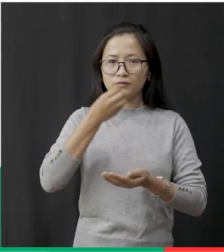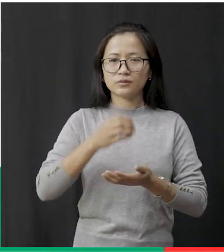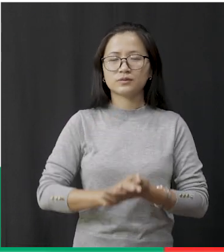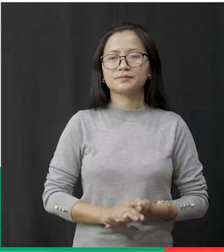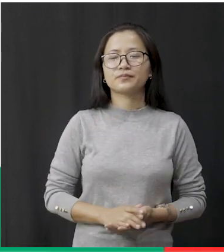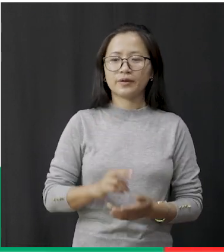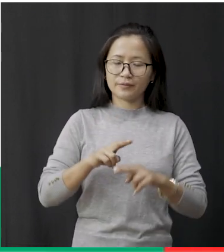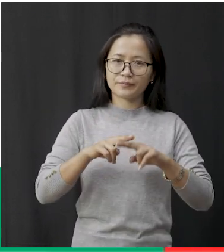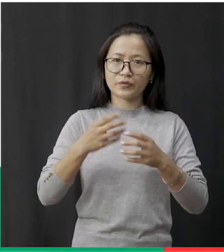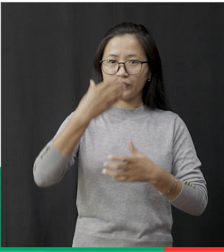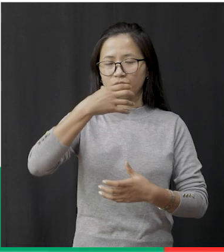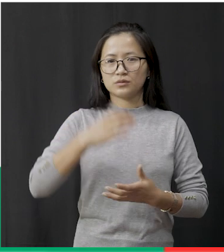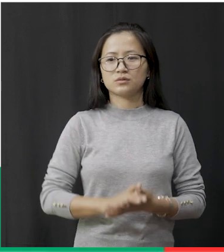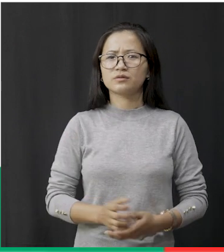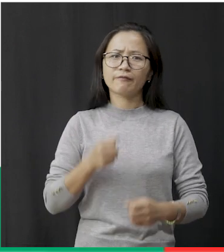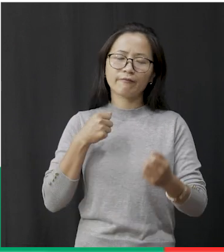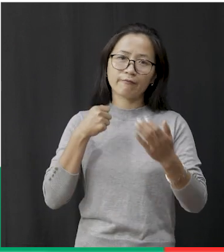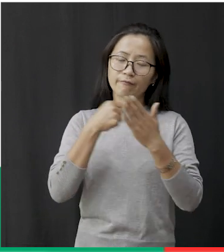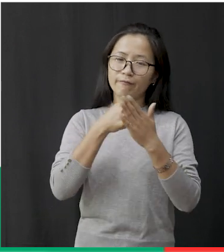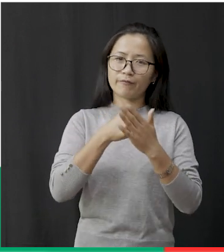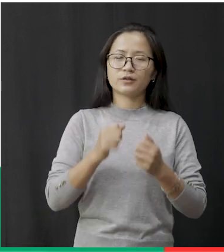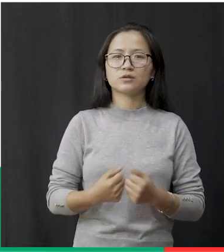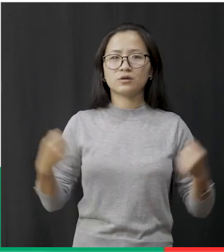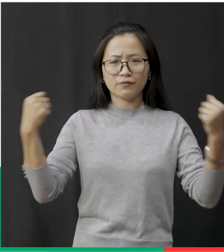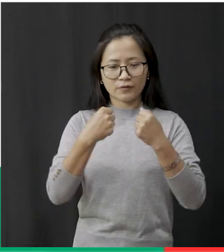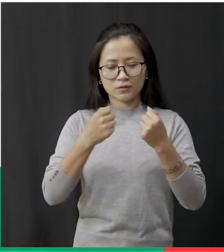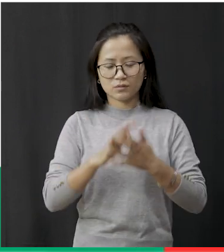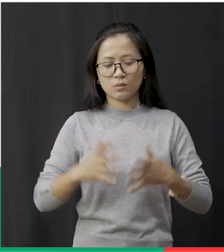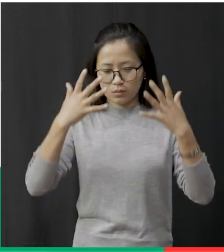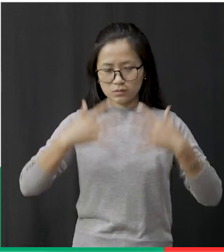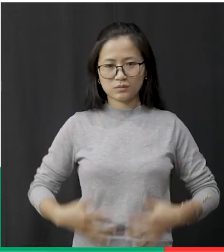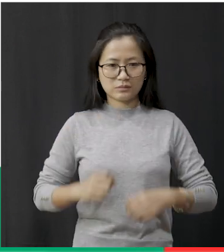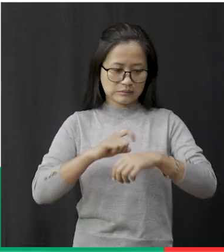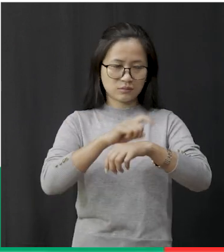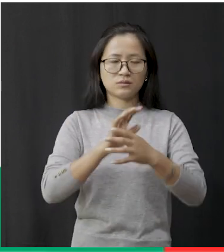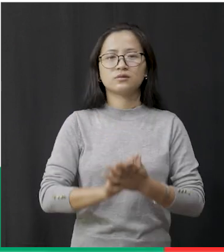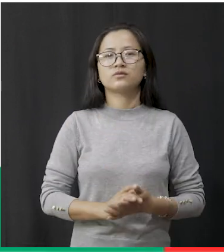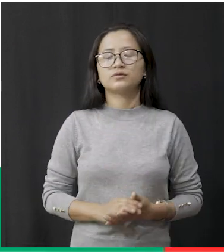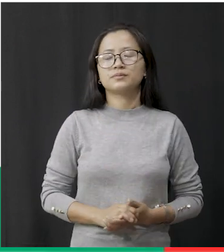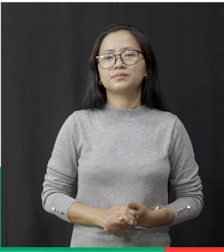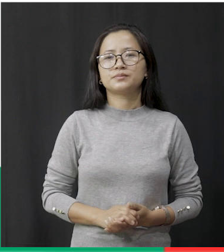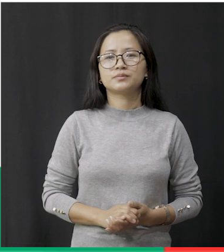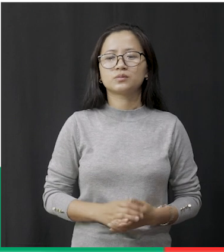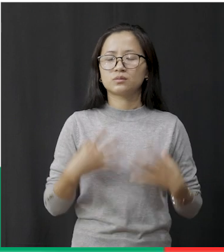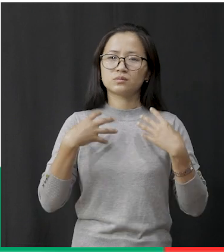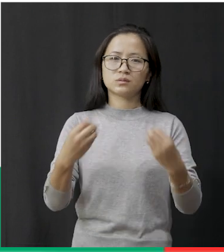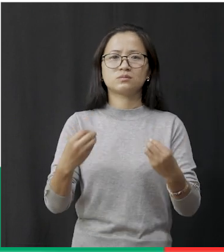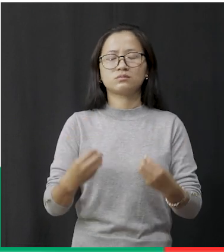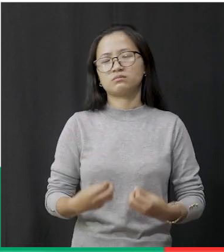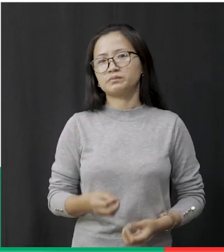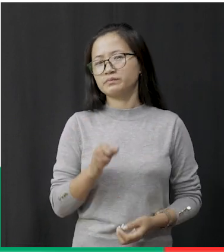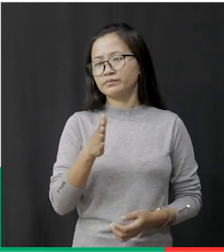strength to fight against all the diseases in our body. And students, we all don't want to get